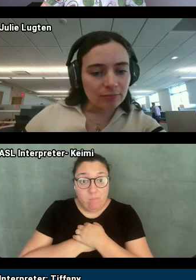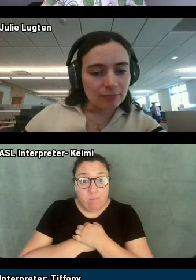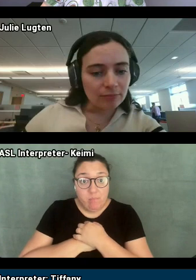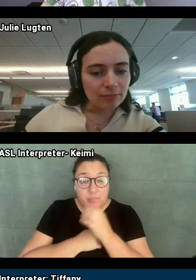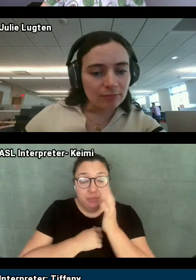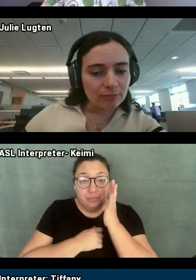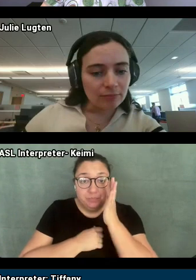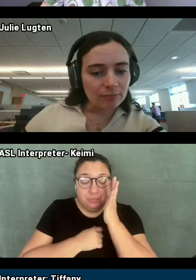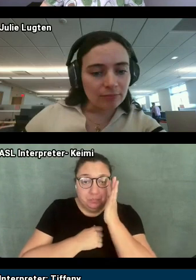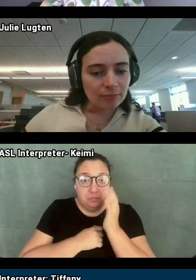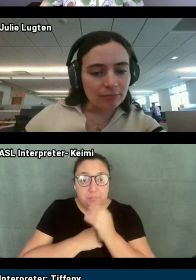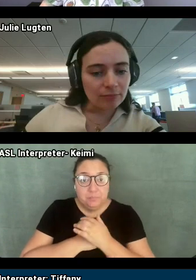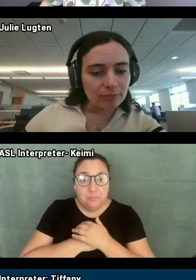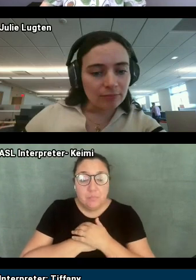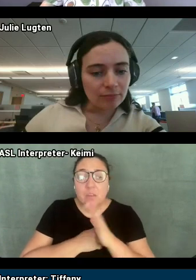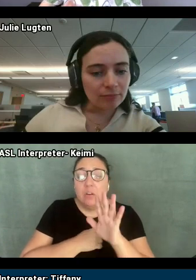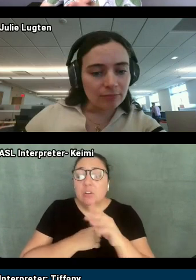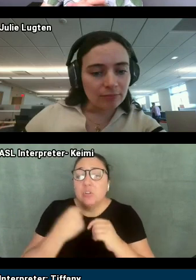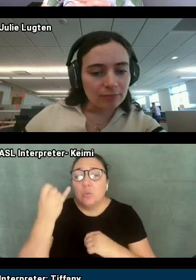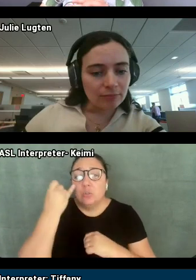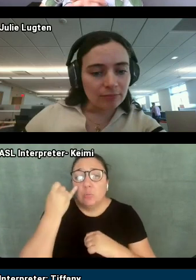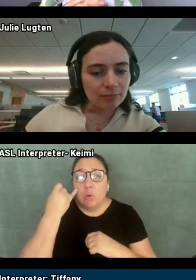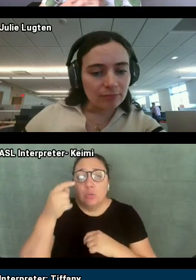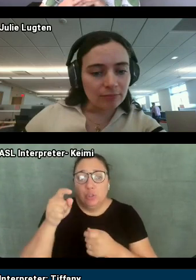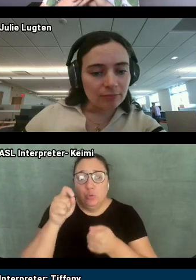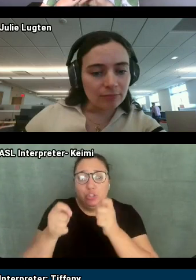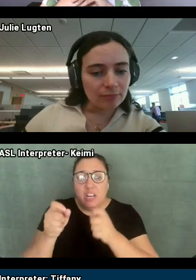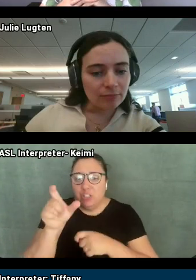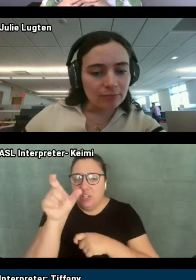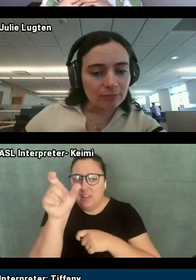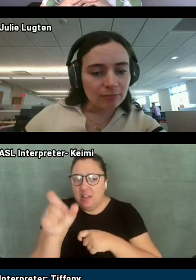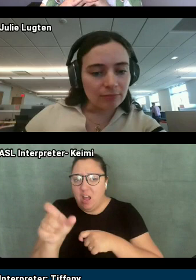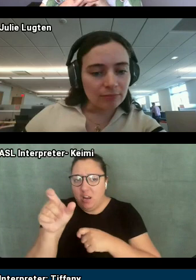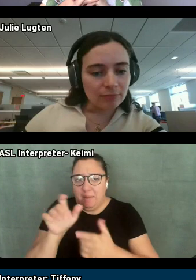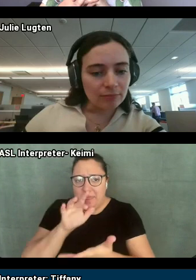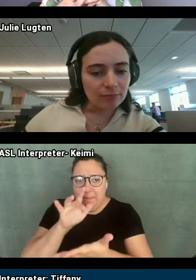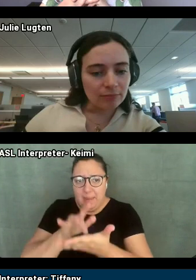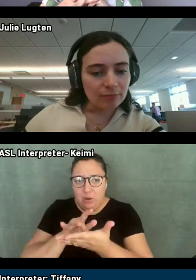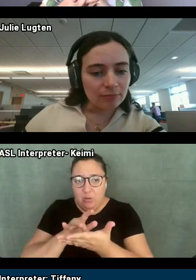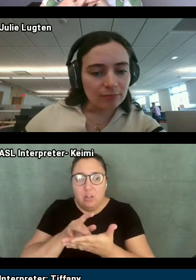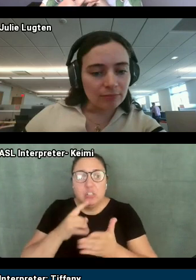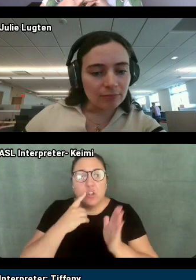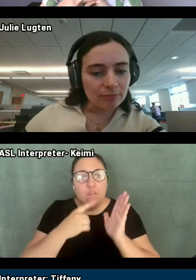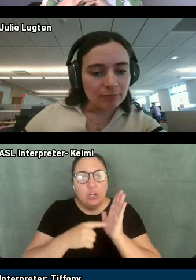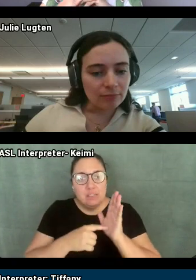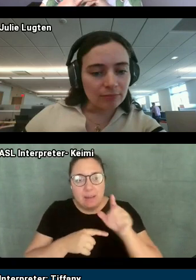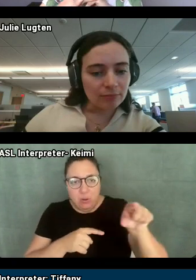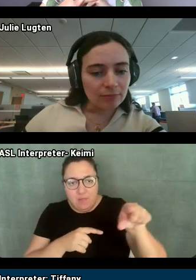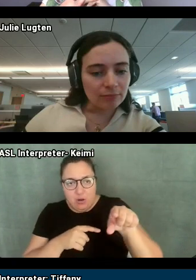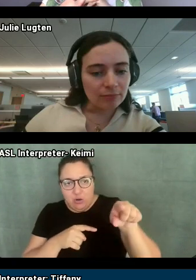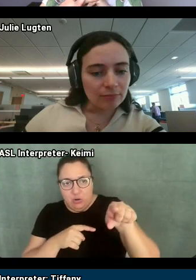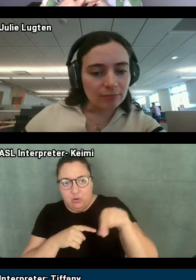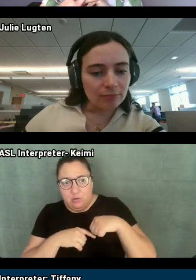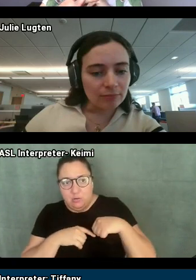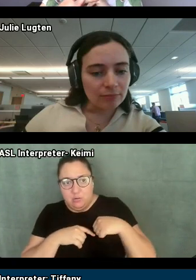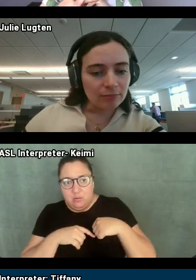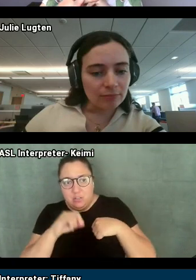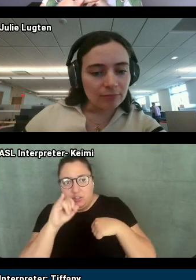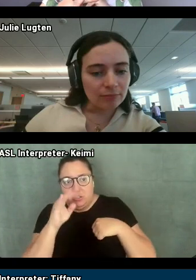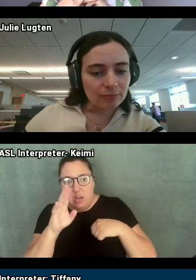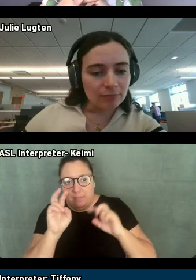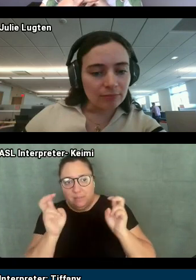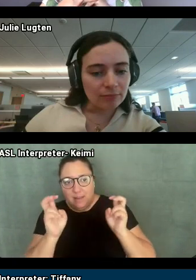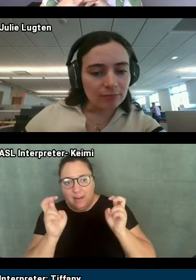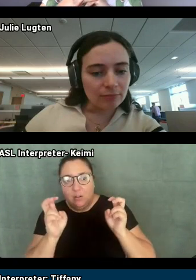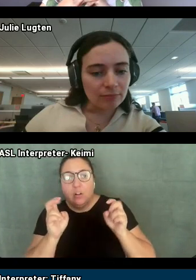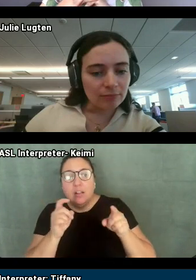whenever you do make changes on these middle column cards, so when you make changes down here, HubSpot will always ask you if